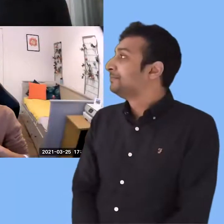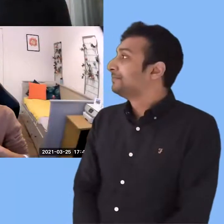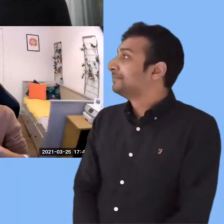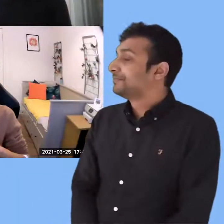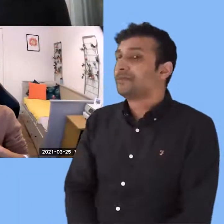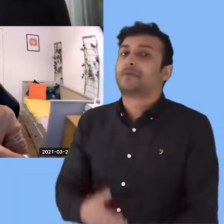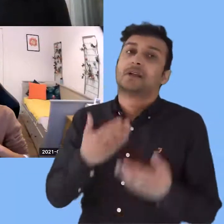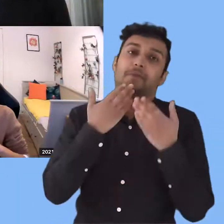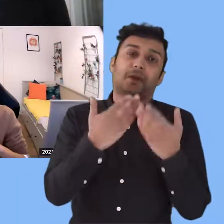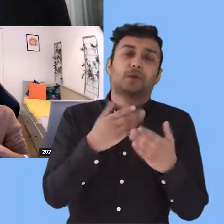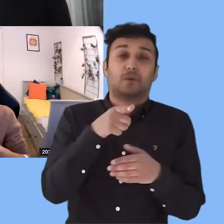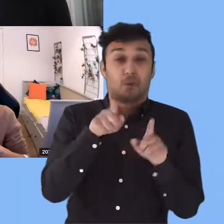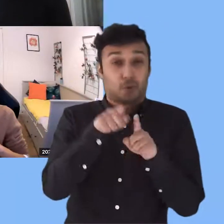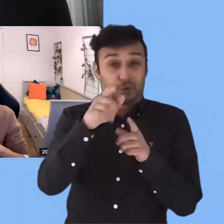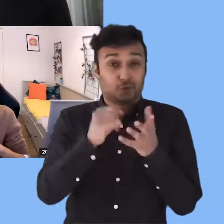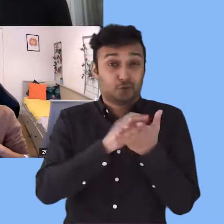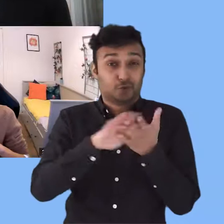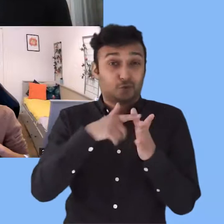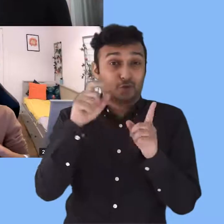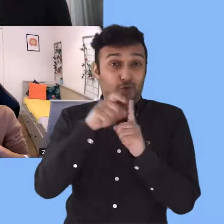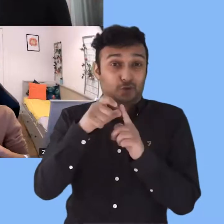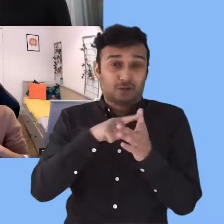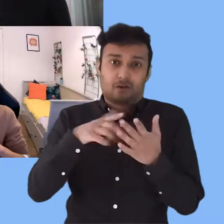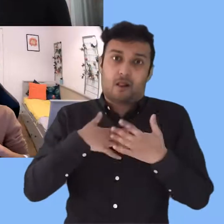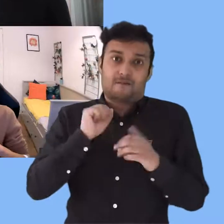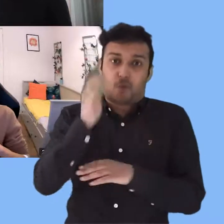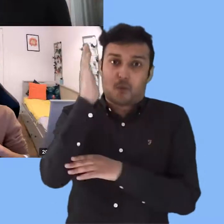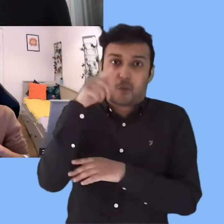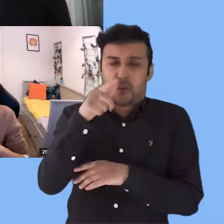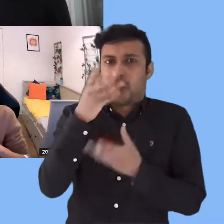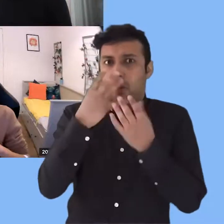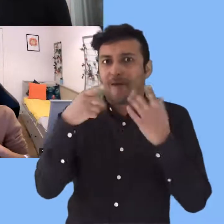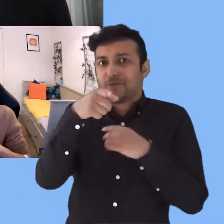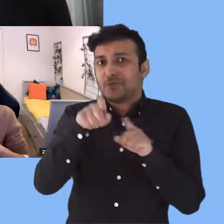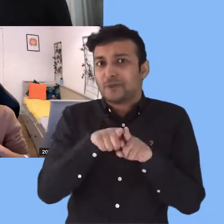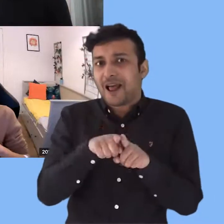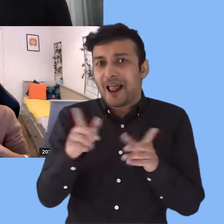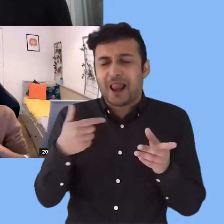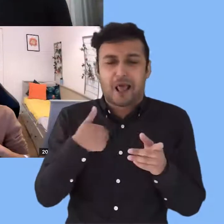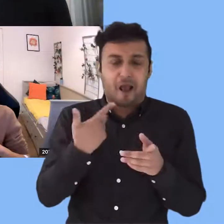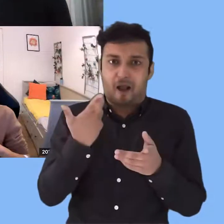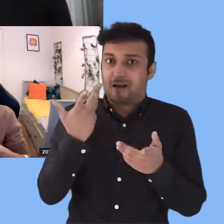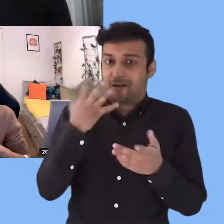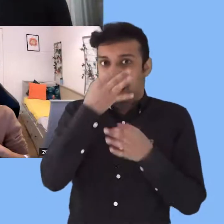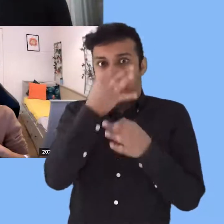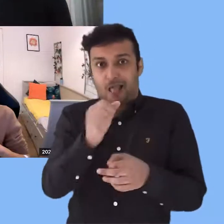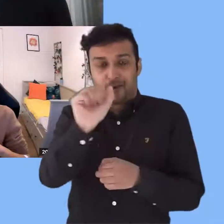really want to read into all those resources that you sent around. And also that the resource that you put